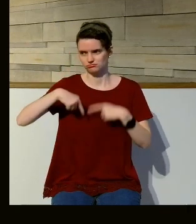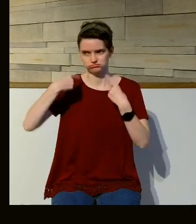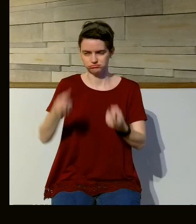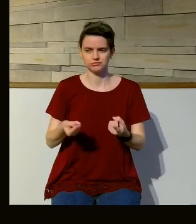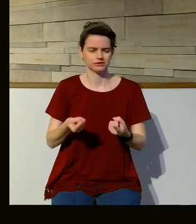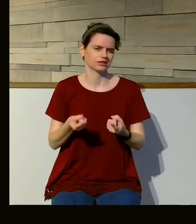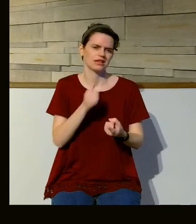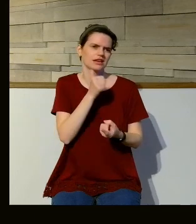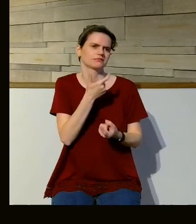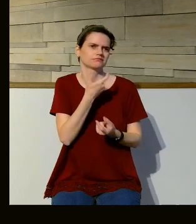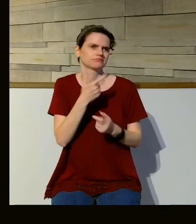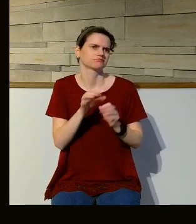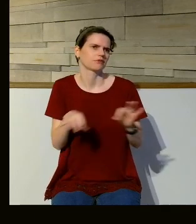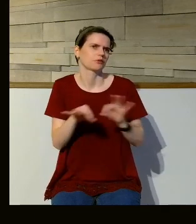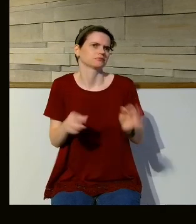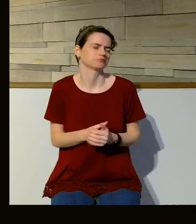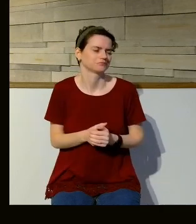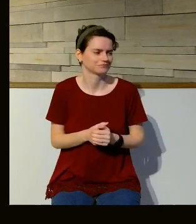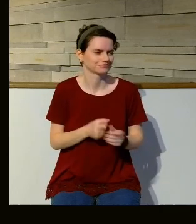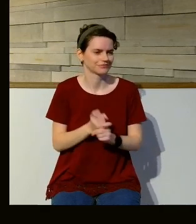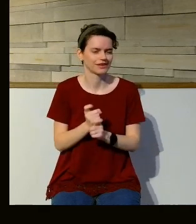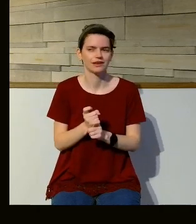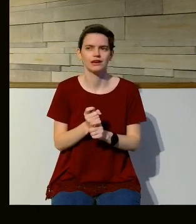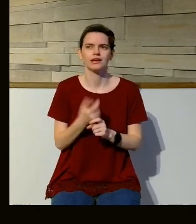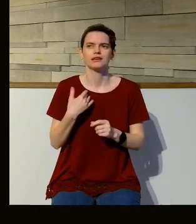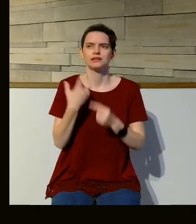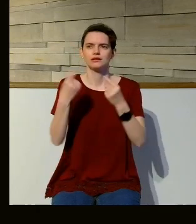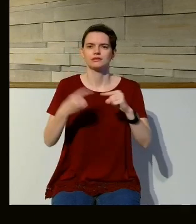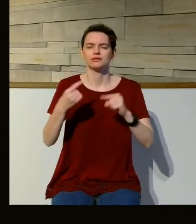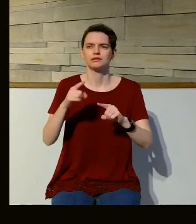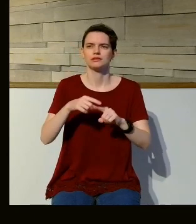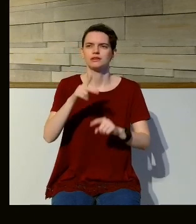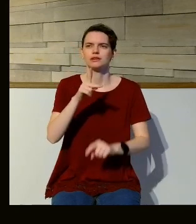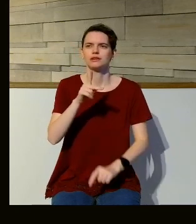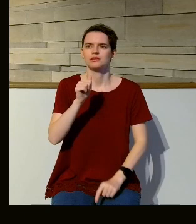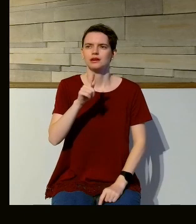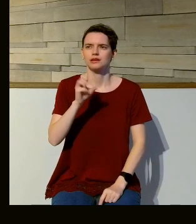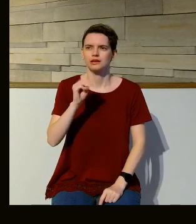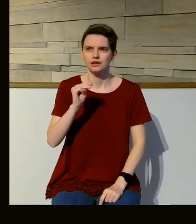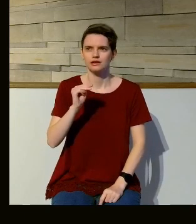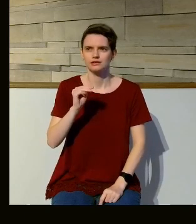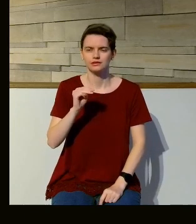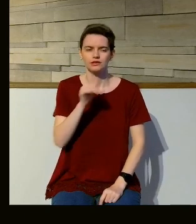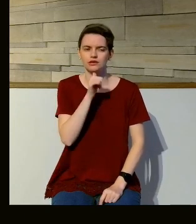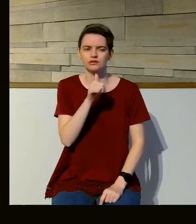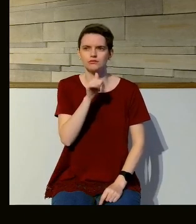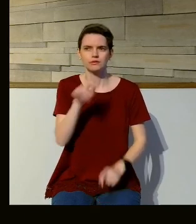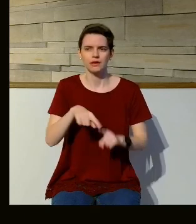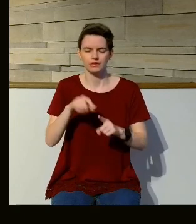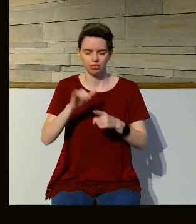that, not much of a big deal. Has an argument known as the Kalam cosmological argument. Don't worry about the big